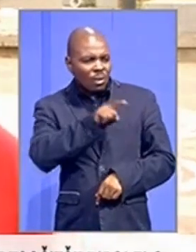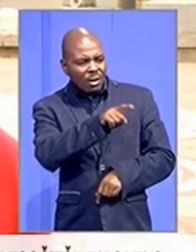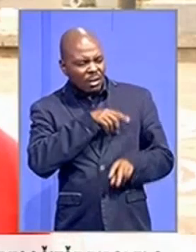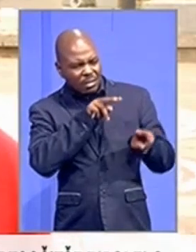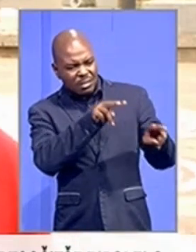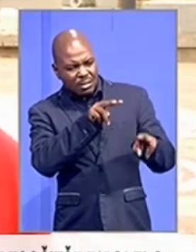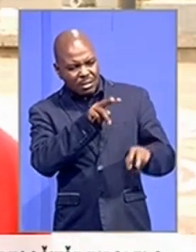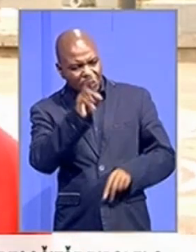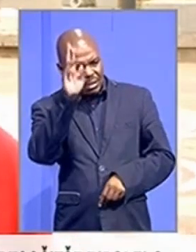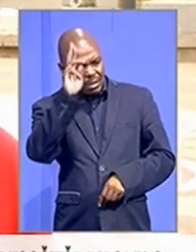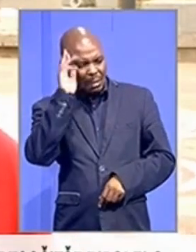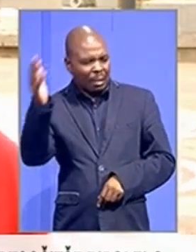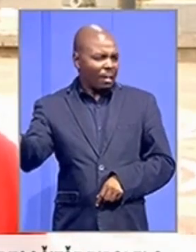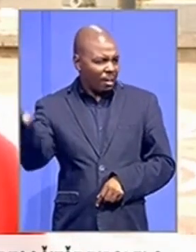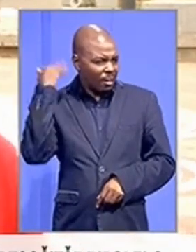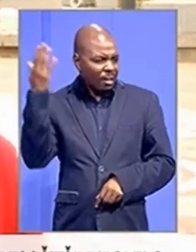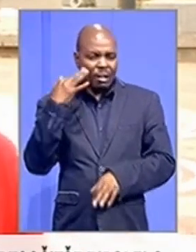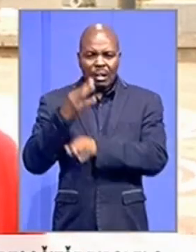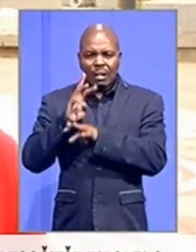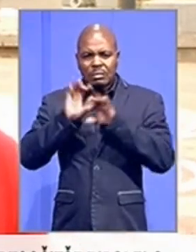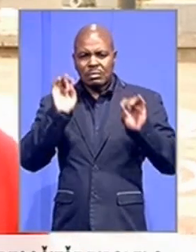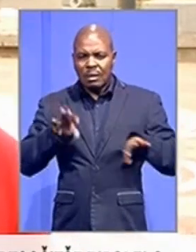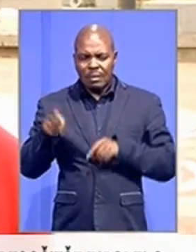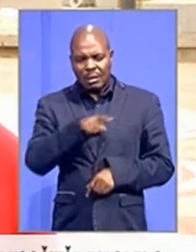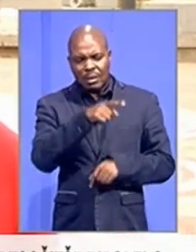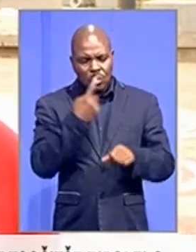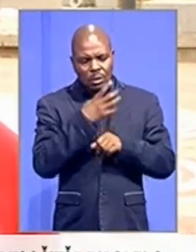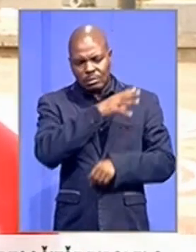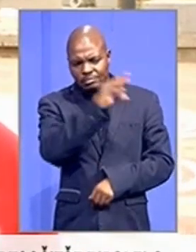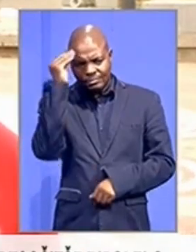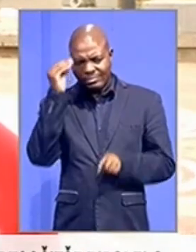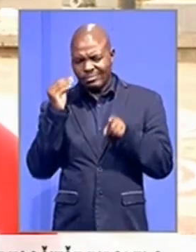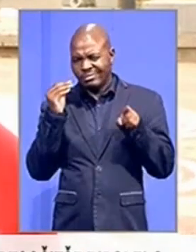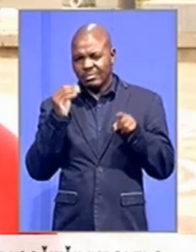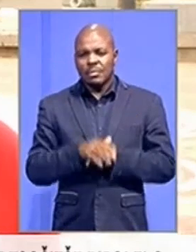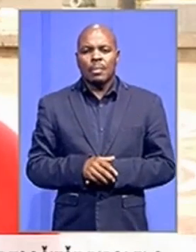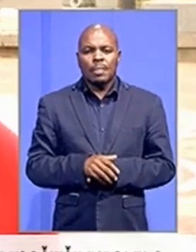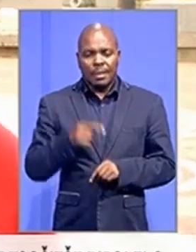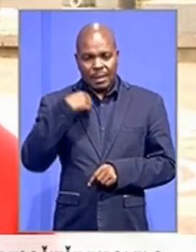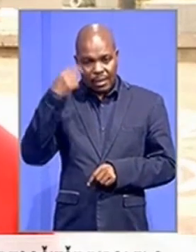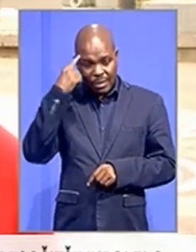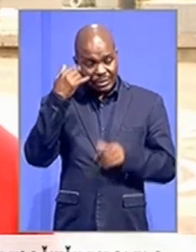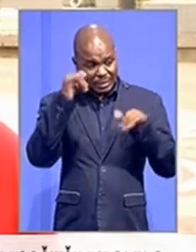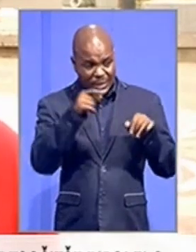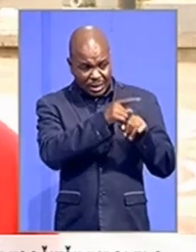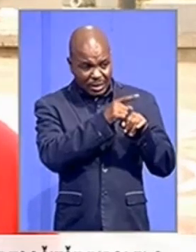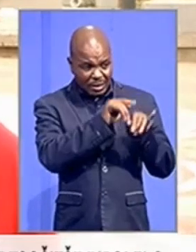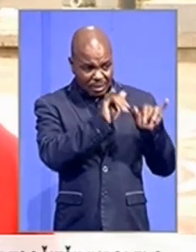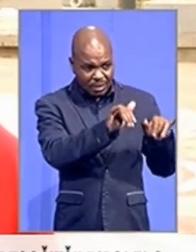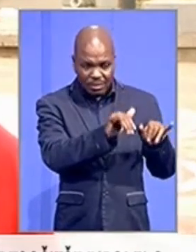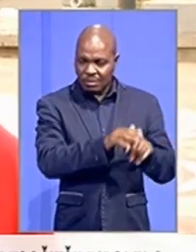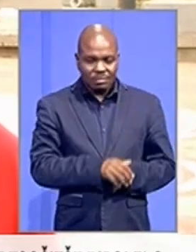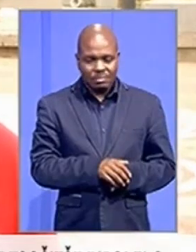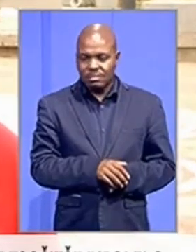us about the suffering of our parents. And I feel like since while they're still here, new ones should be